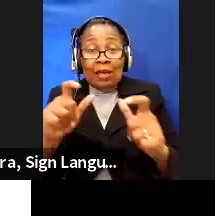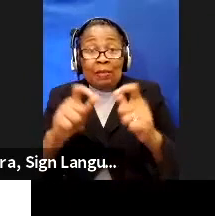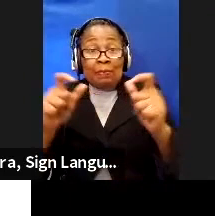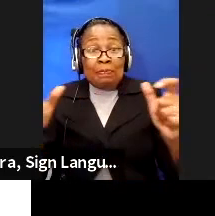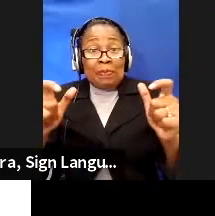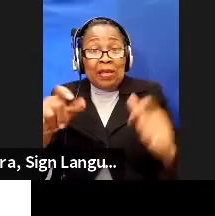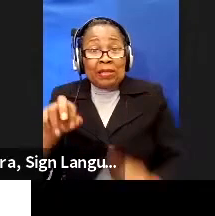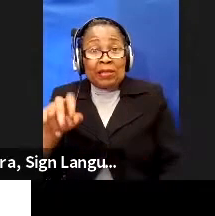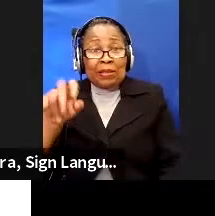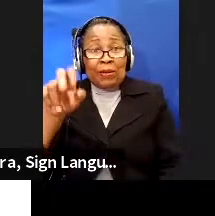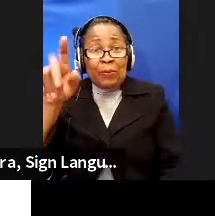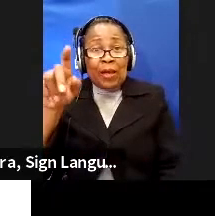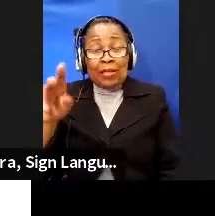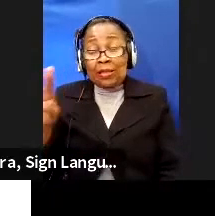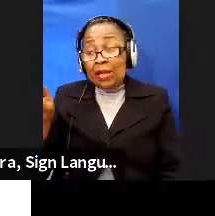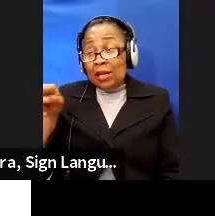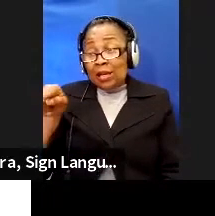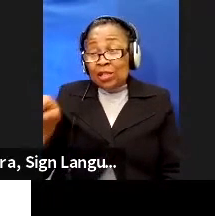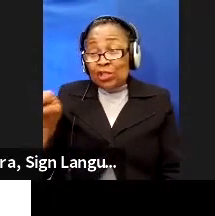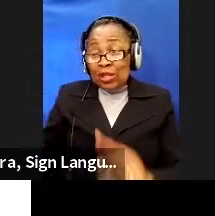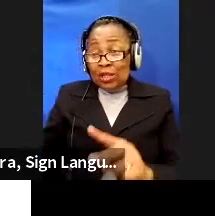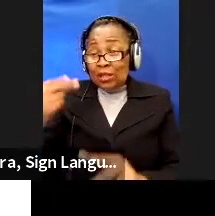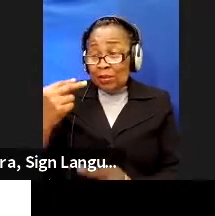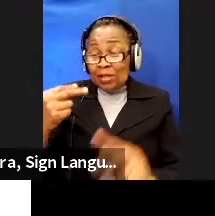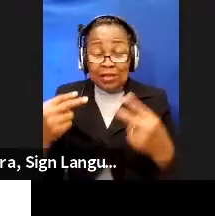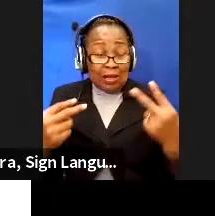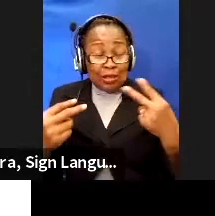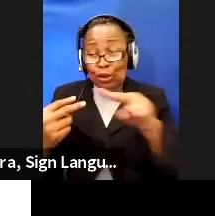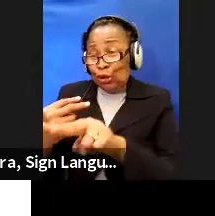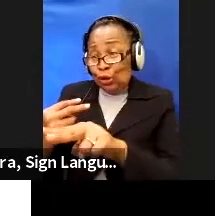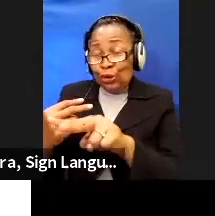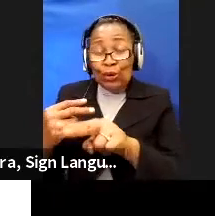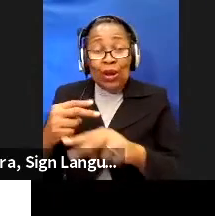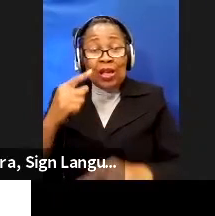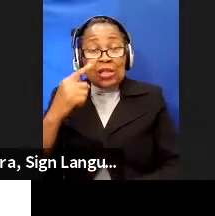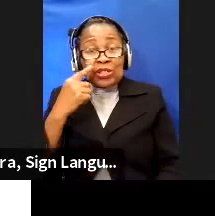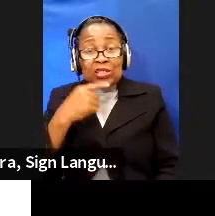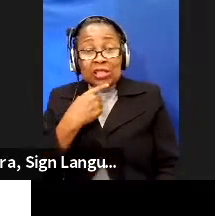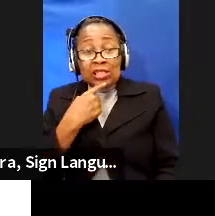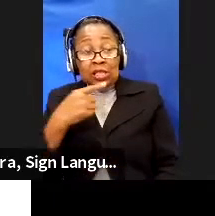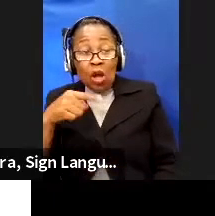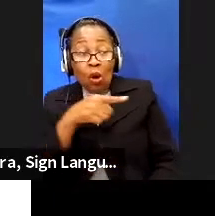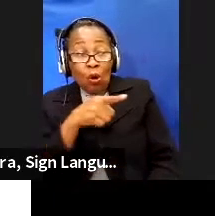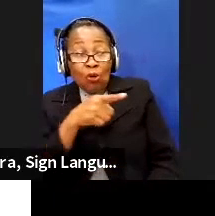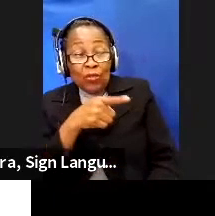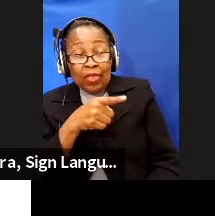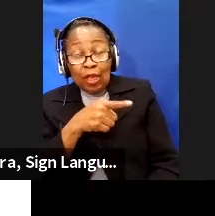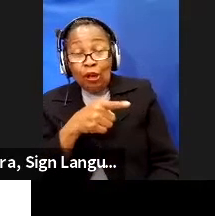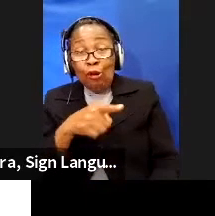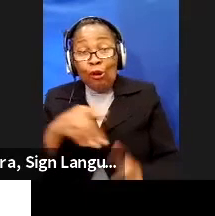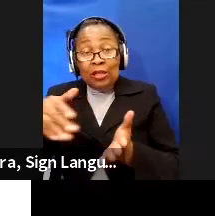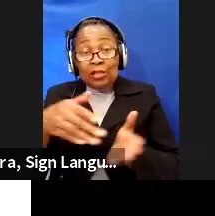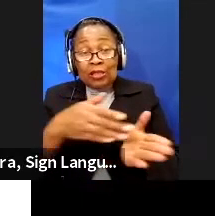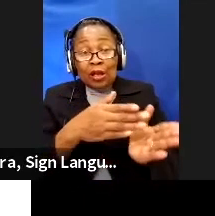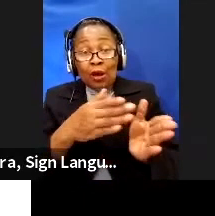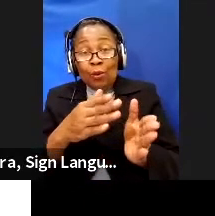And Beth looks at me and I look at her and she notices that off to the left, there's a sidewalk that bypasses the stairway. And she says